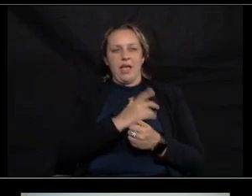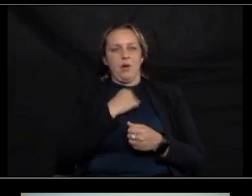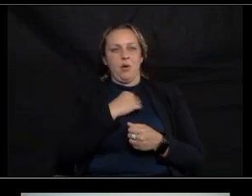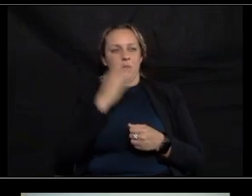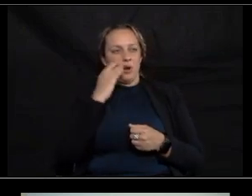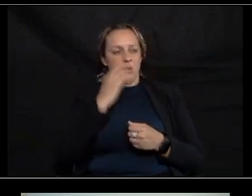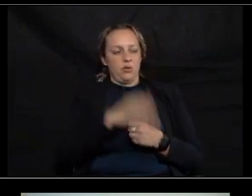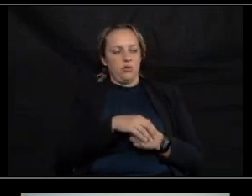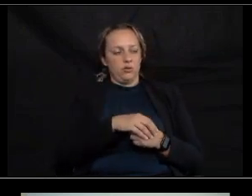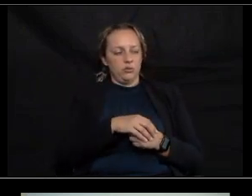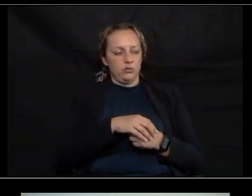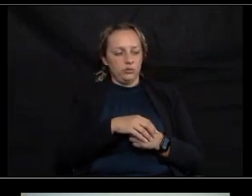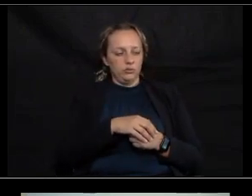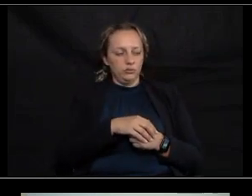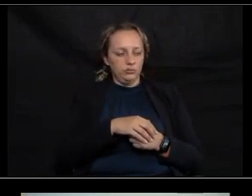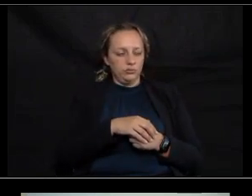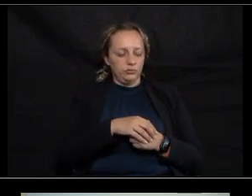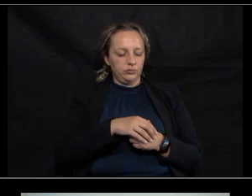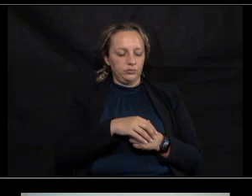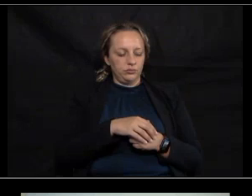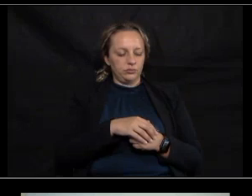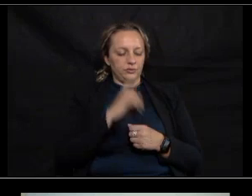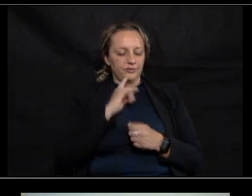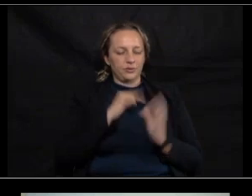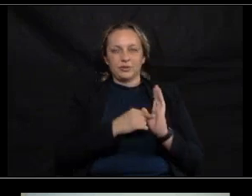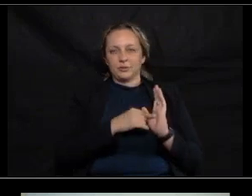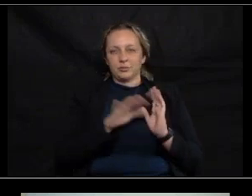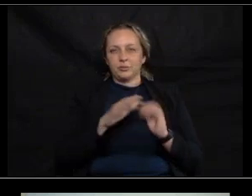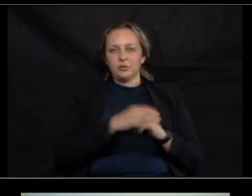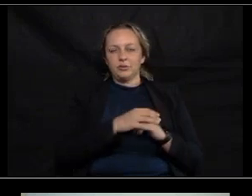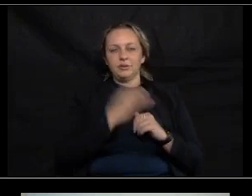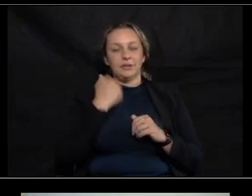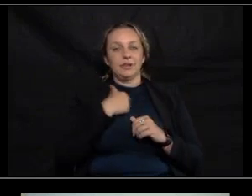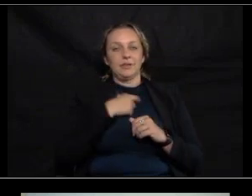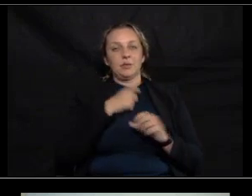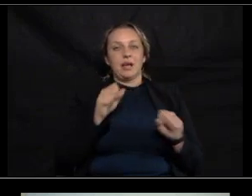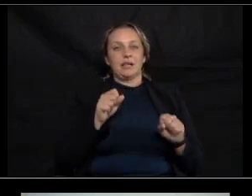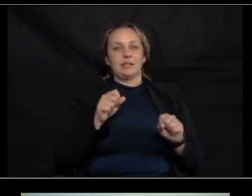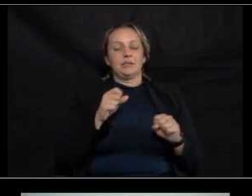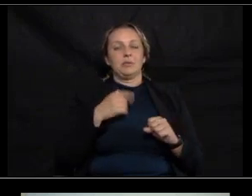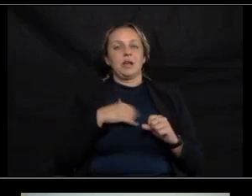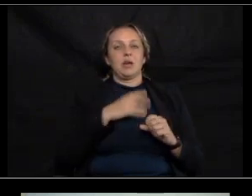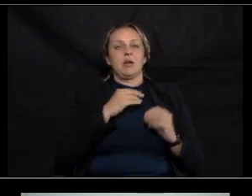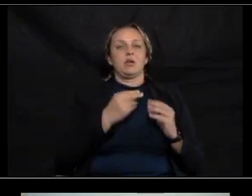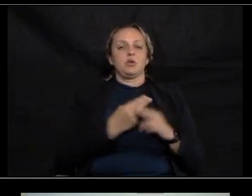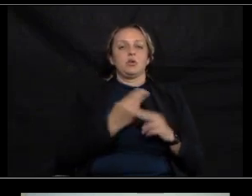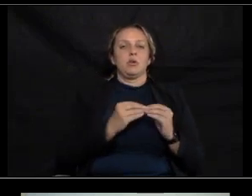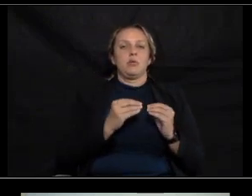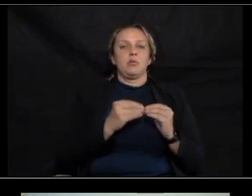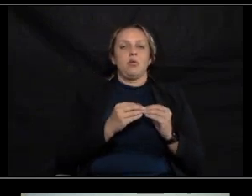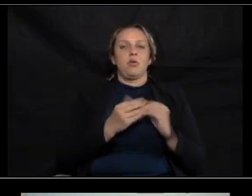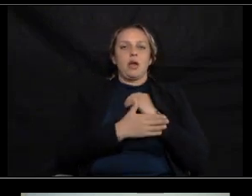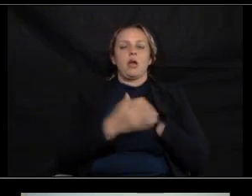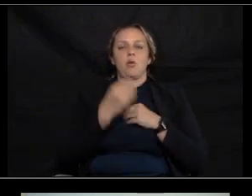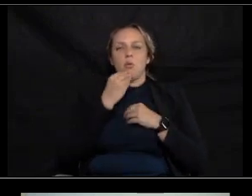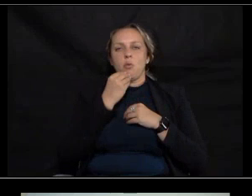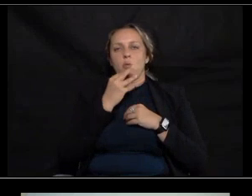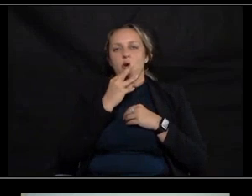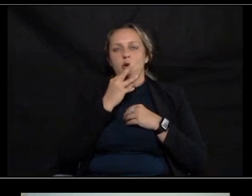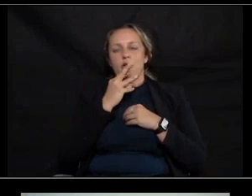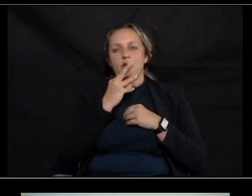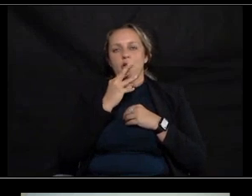know. Say that the for an example, if we anticipate using more county water, we can increase